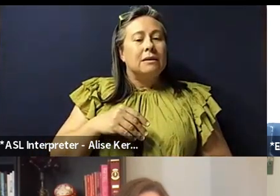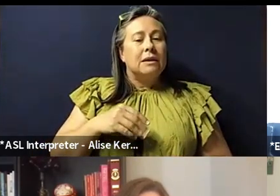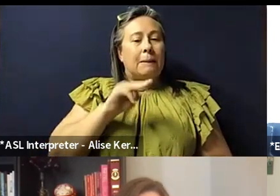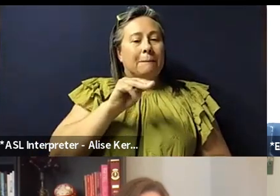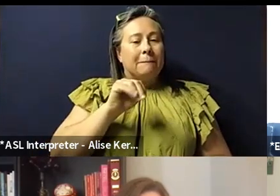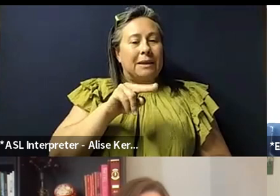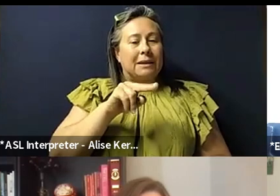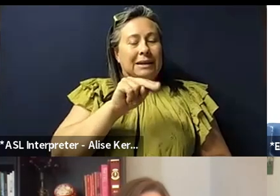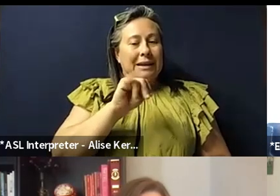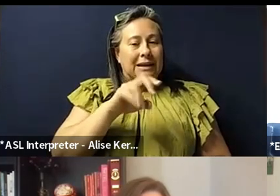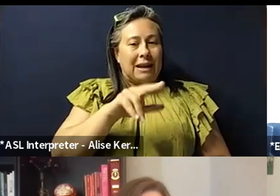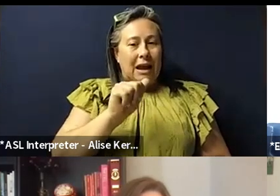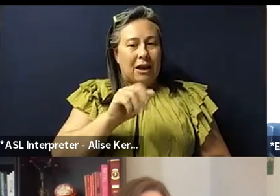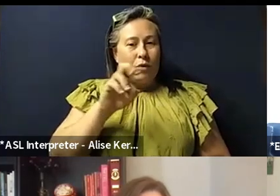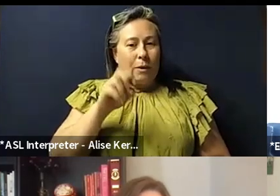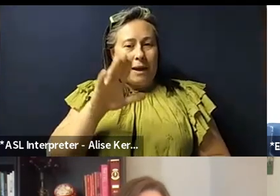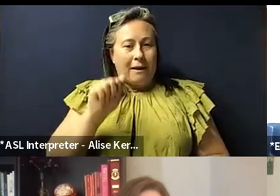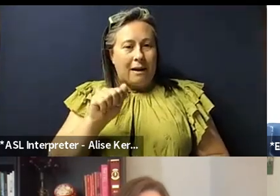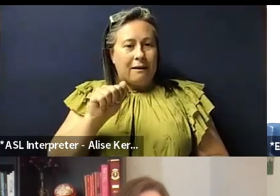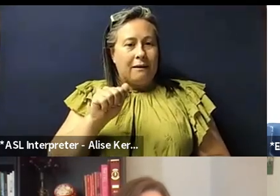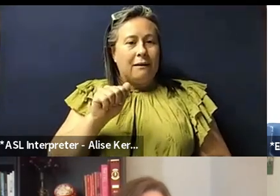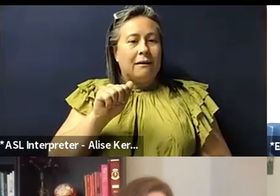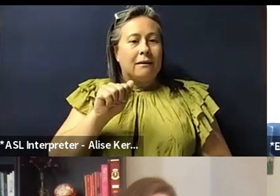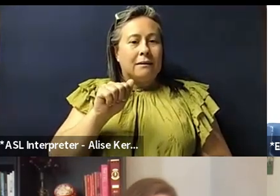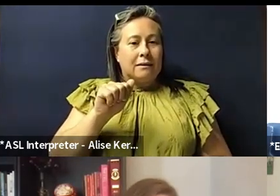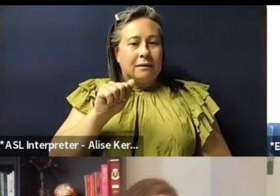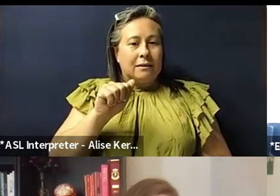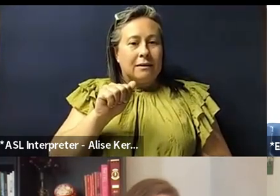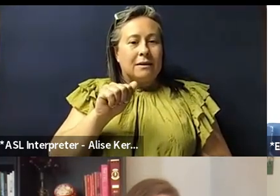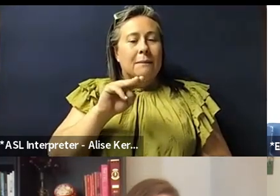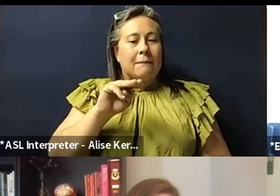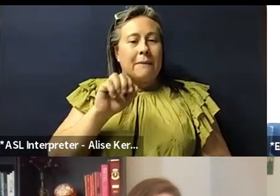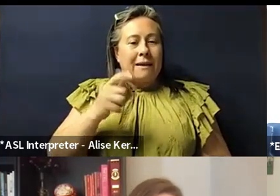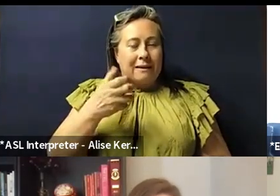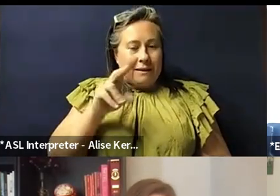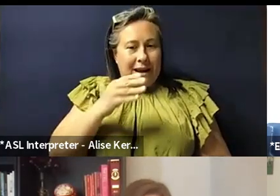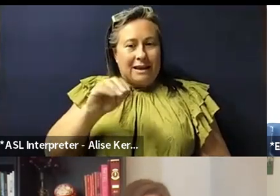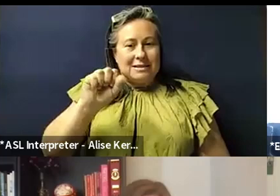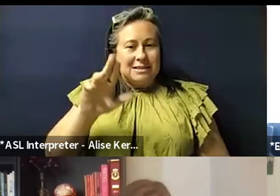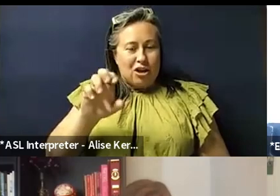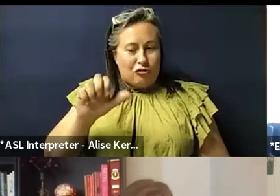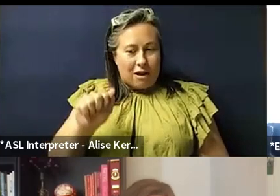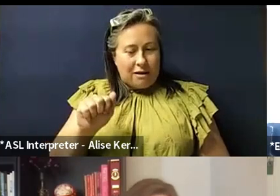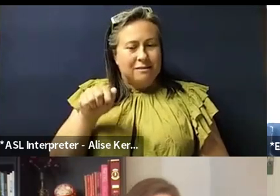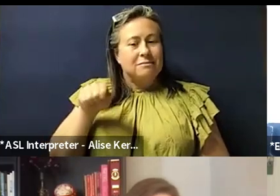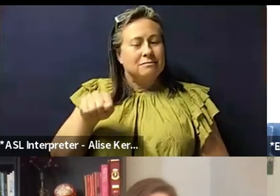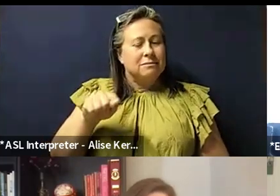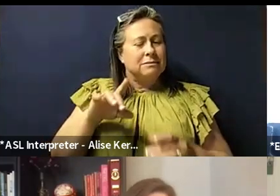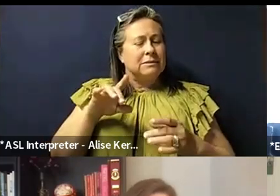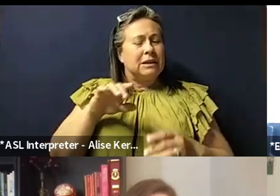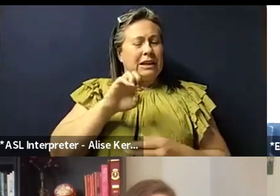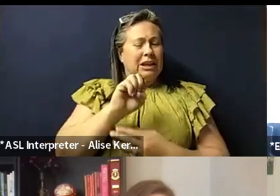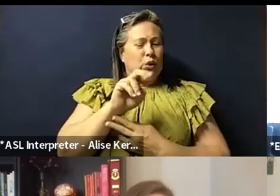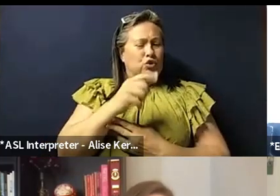Nina, Magna, Rebecca, and Sarah, it seems like a lot of the focus when it comes to eugenics seems to